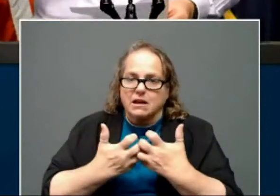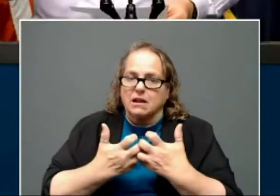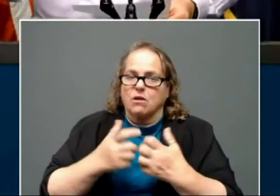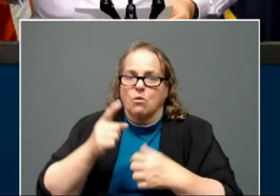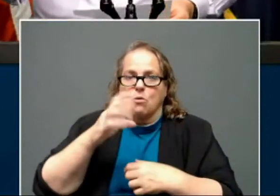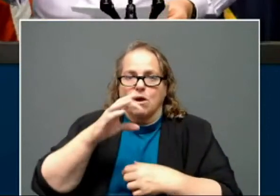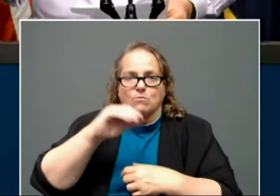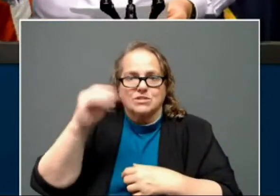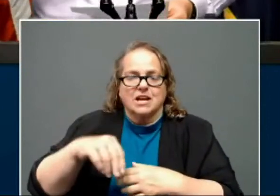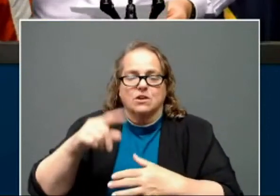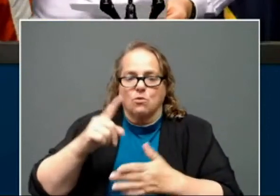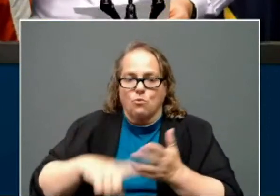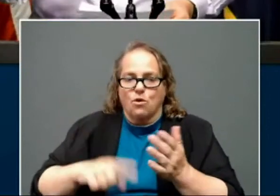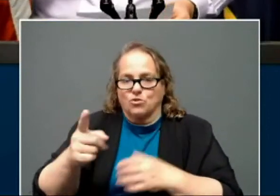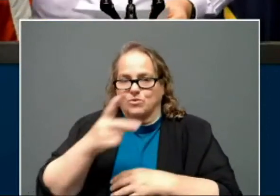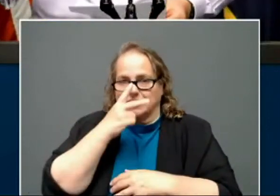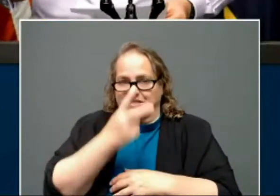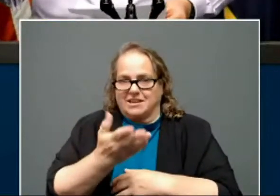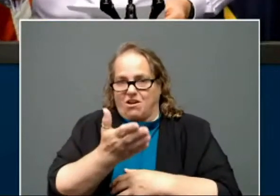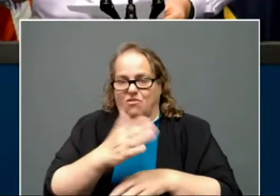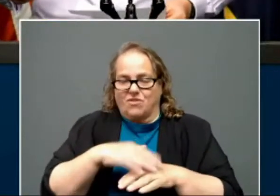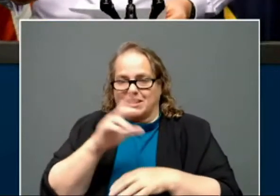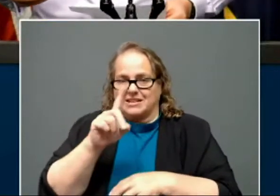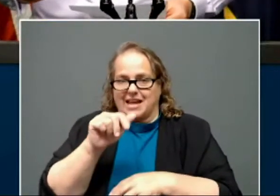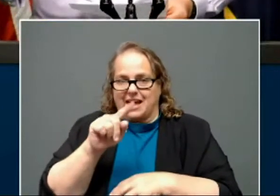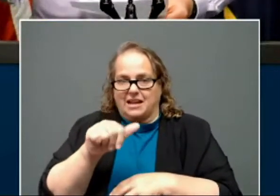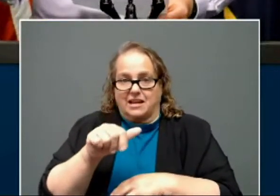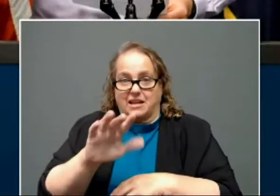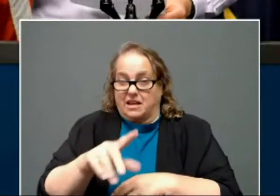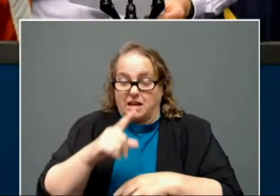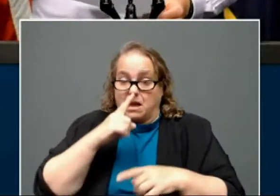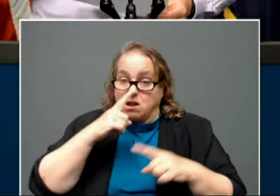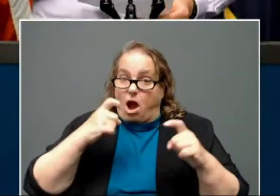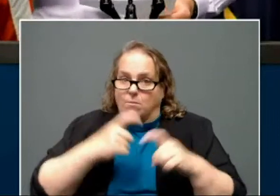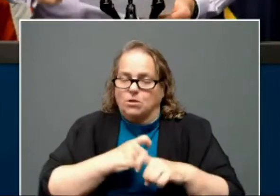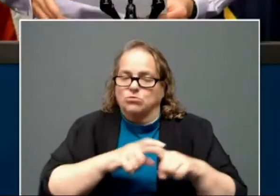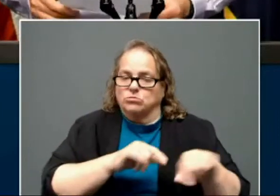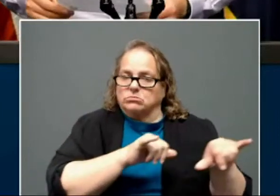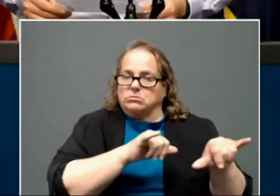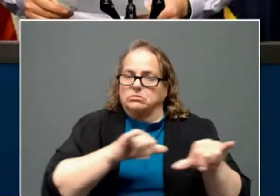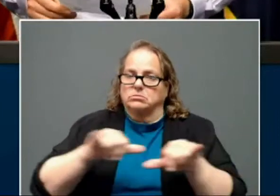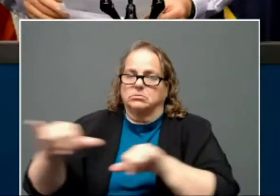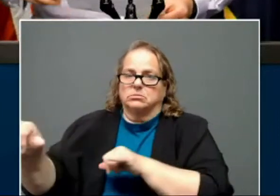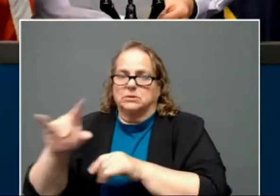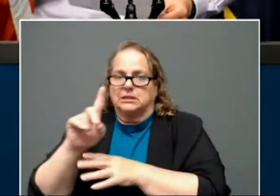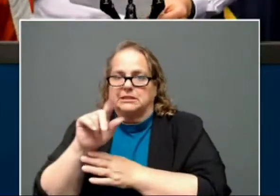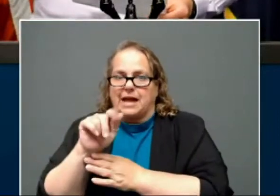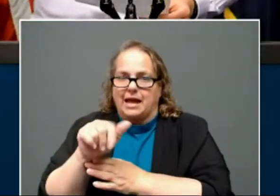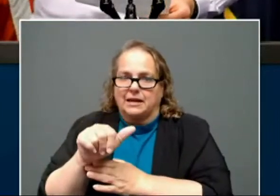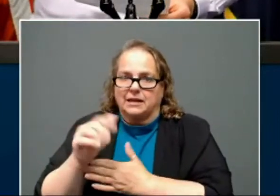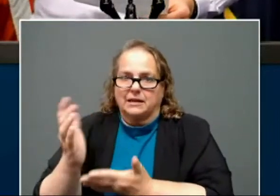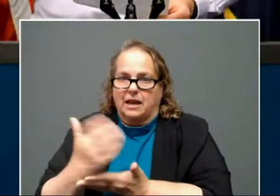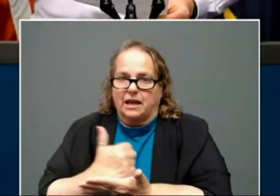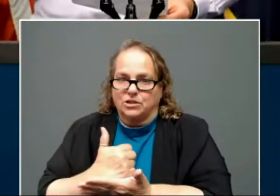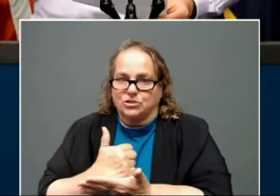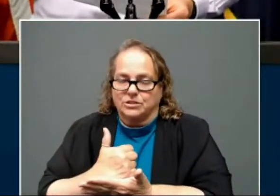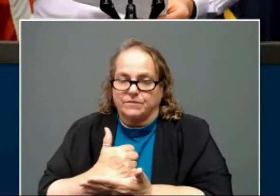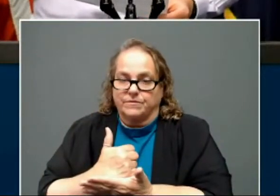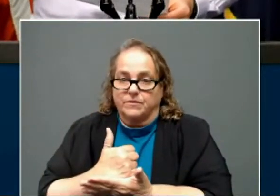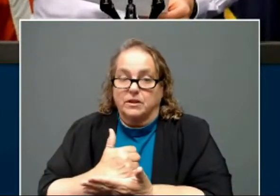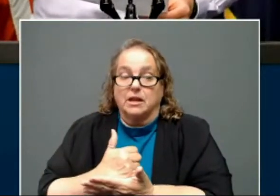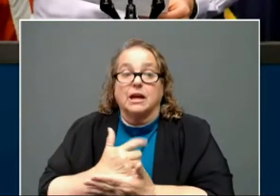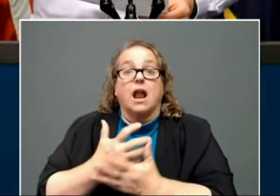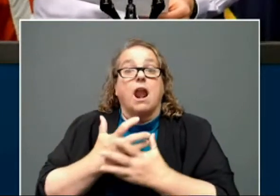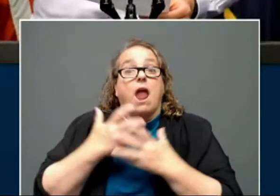14 months is just how complicated getting all this data harmonized is. That being said, it's a lot closer. And what it will enable us to